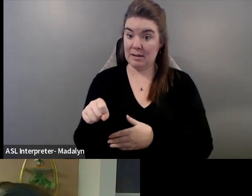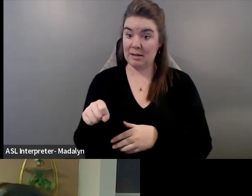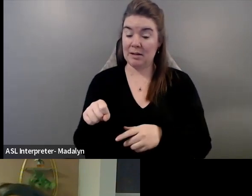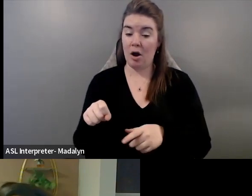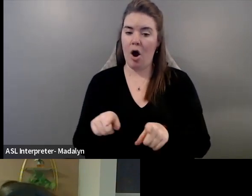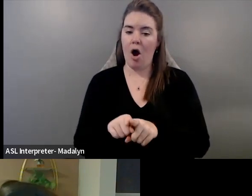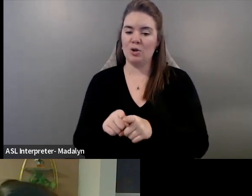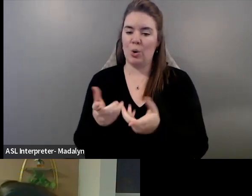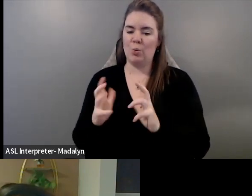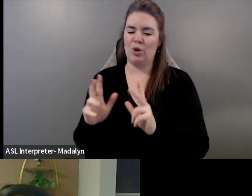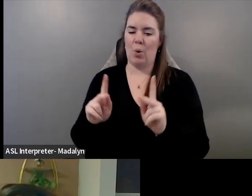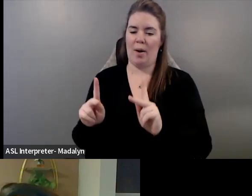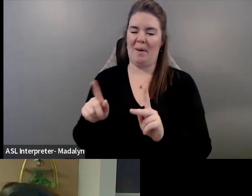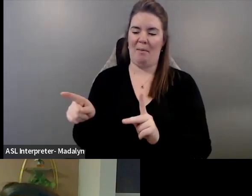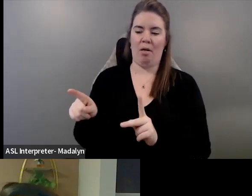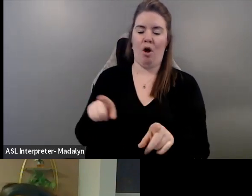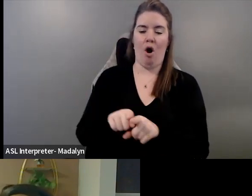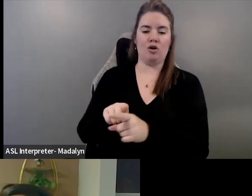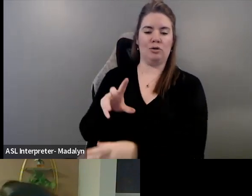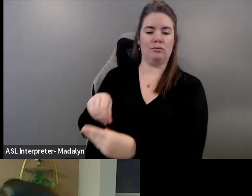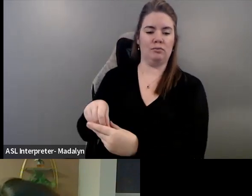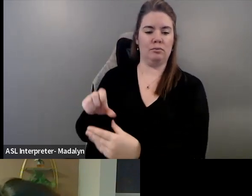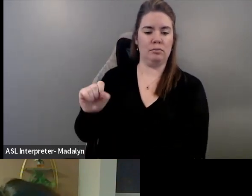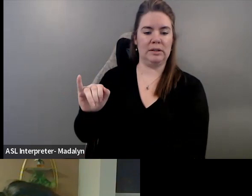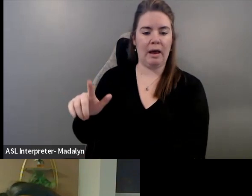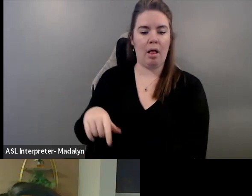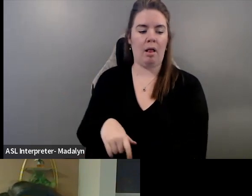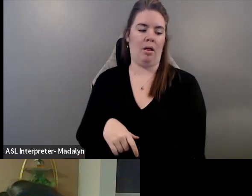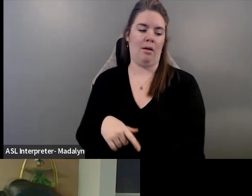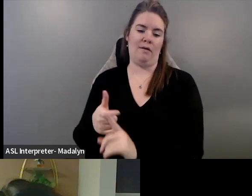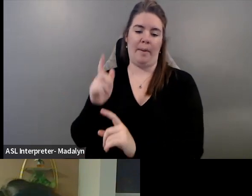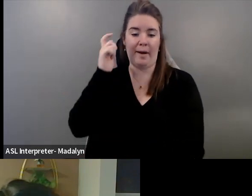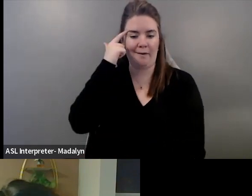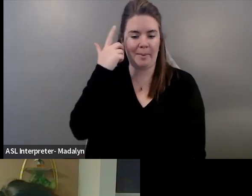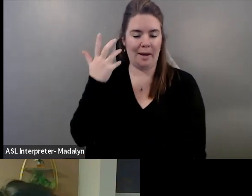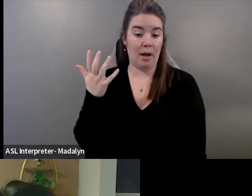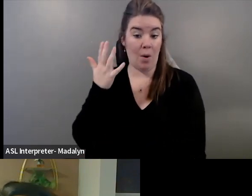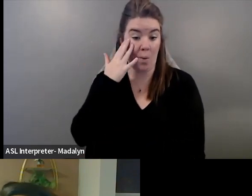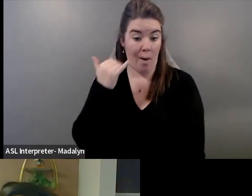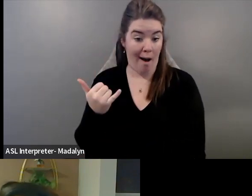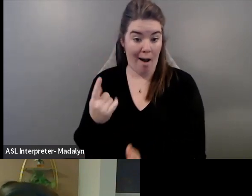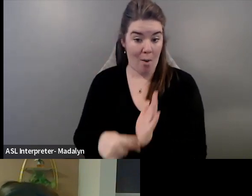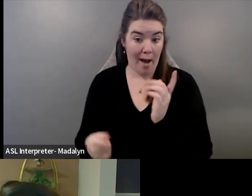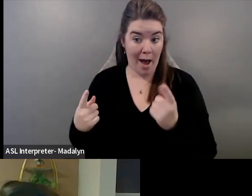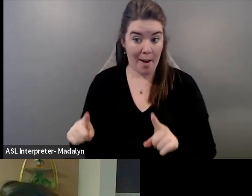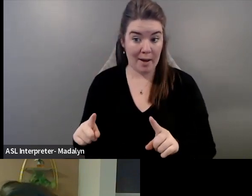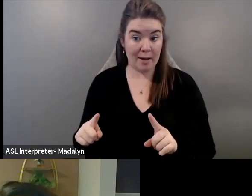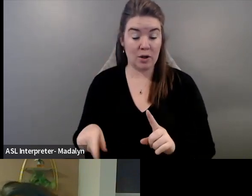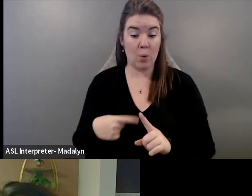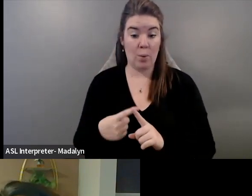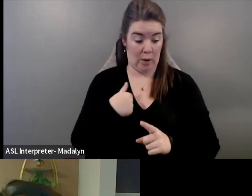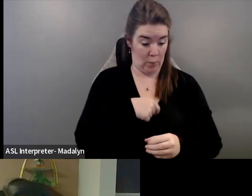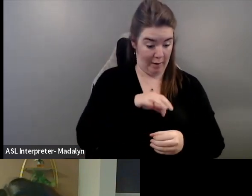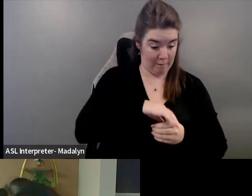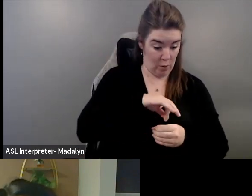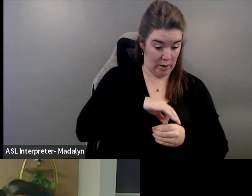be people from SILs or from the government, because what ends up happening is when we're voting on stuff, which is what we